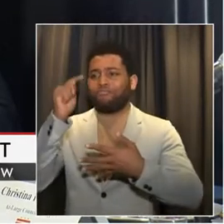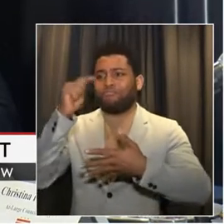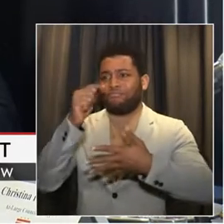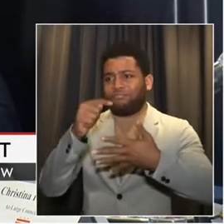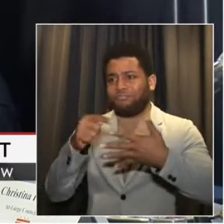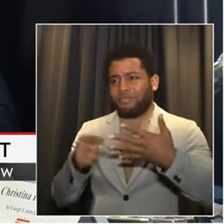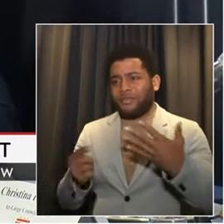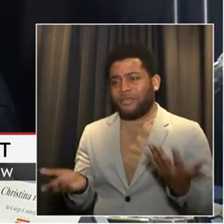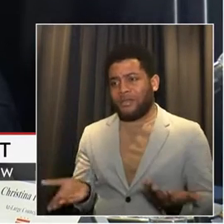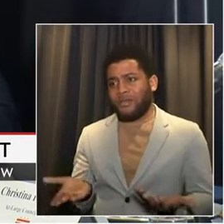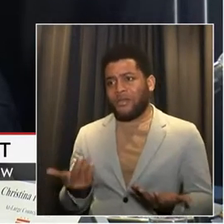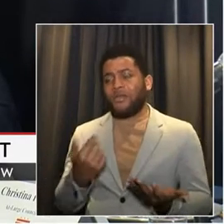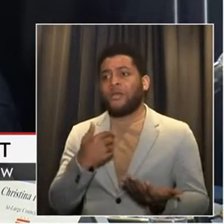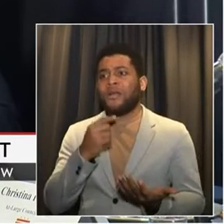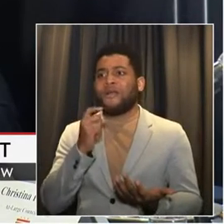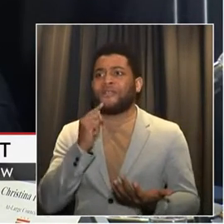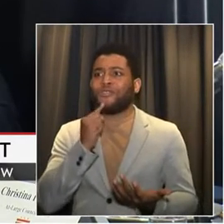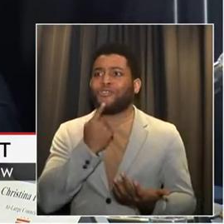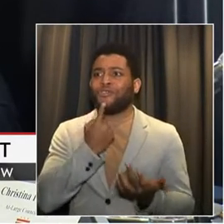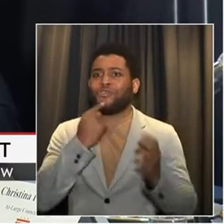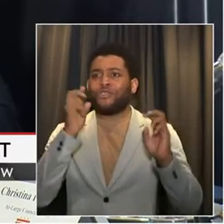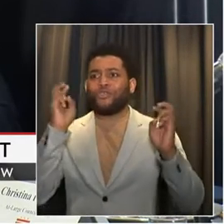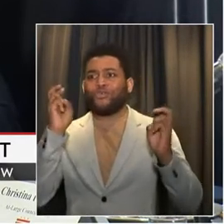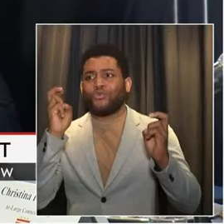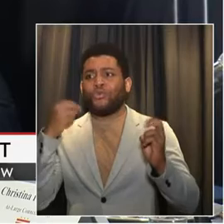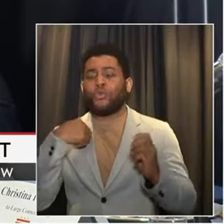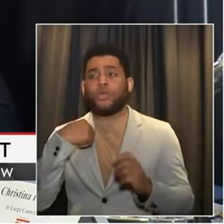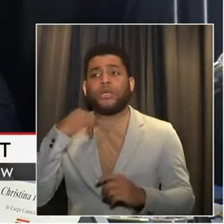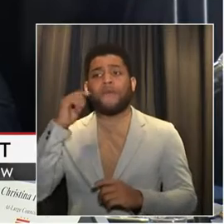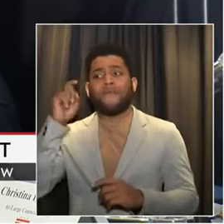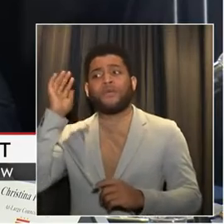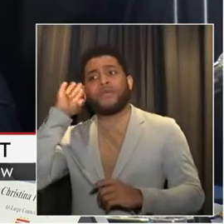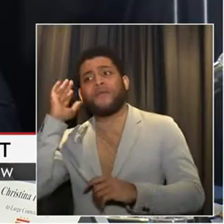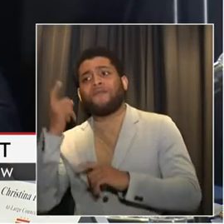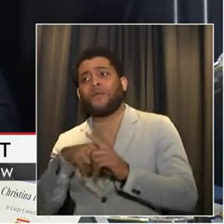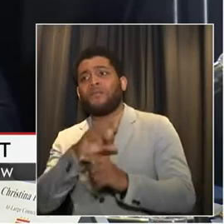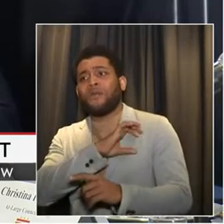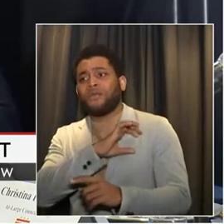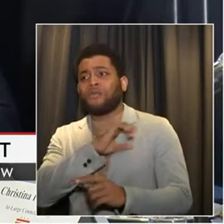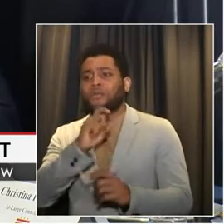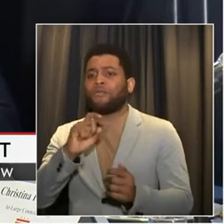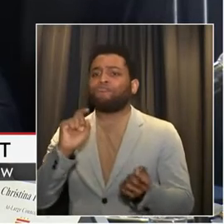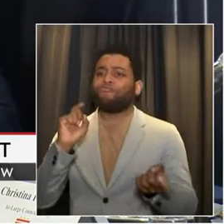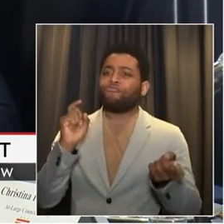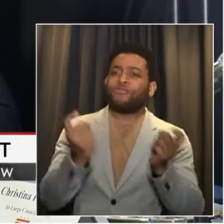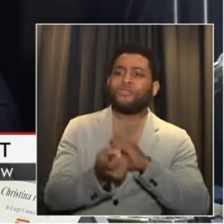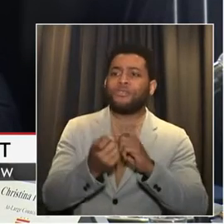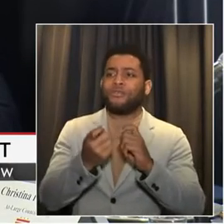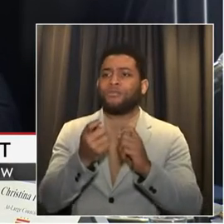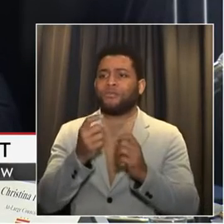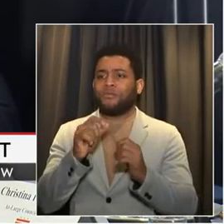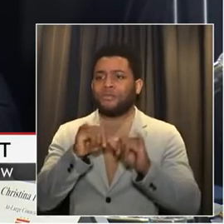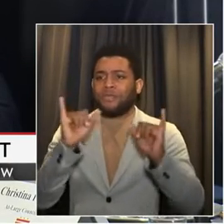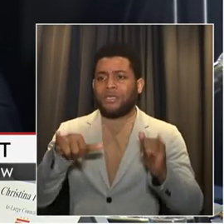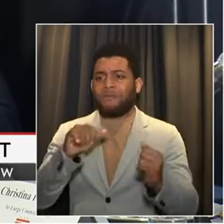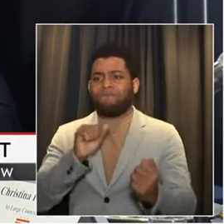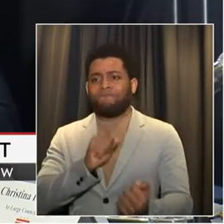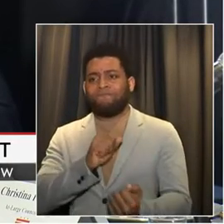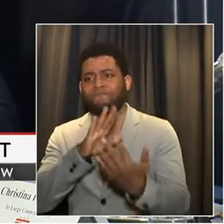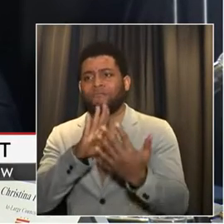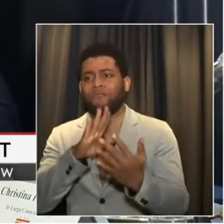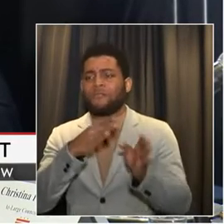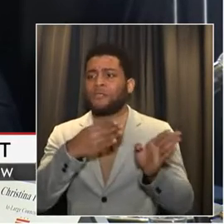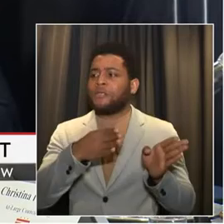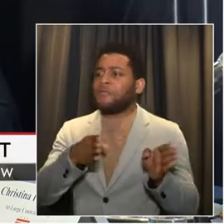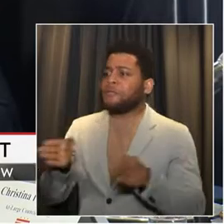that we hear from officers that we have the ability to change and address. So if we're going to reverse course on the number of officers in D.C. and them coming